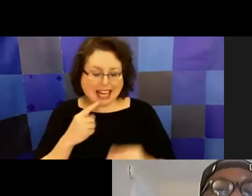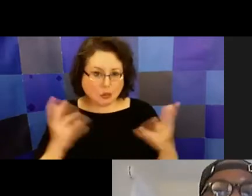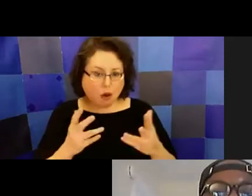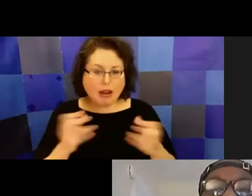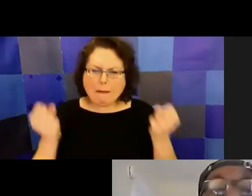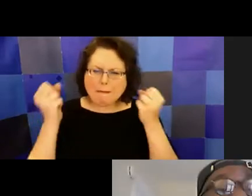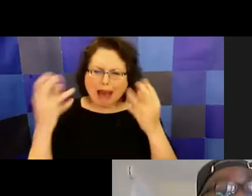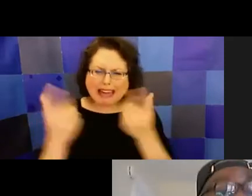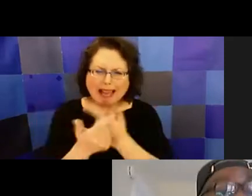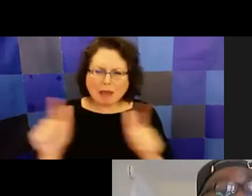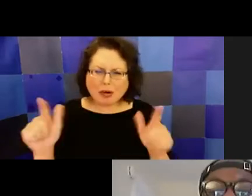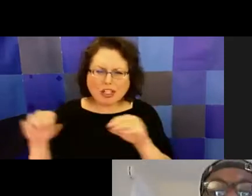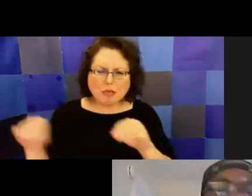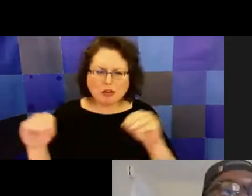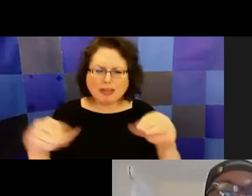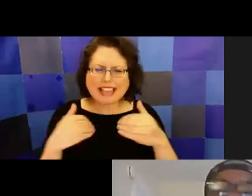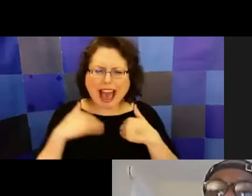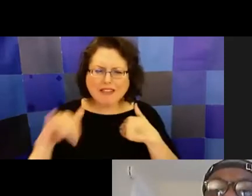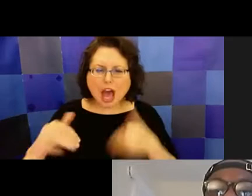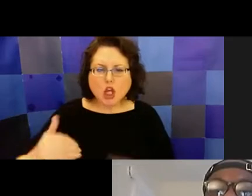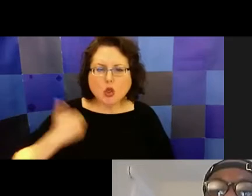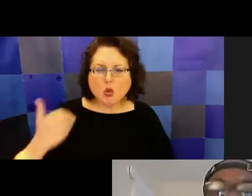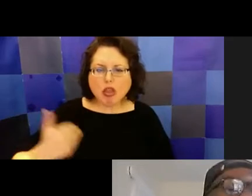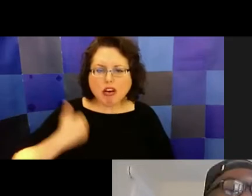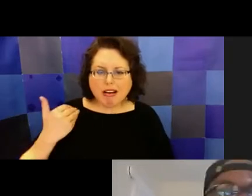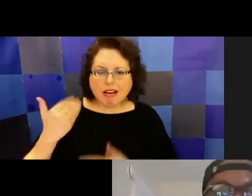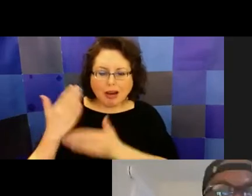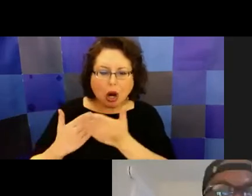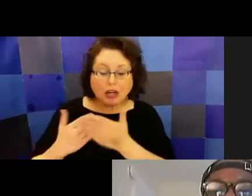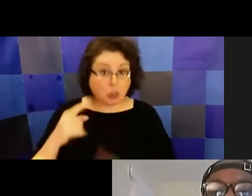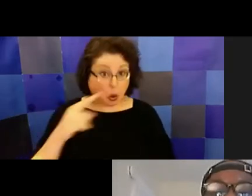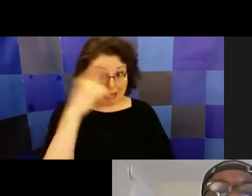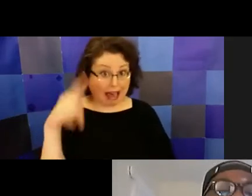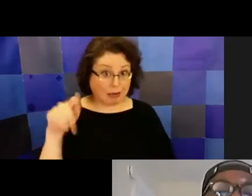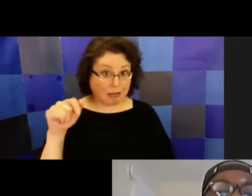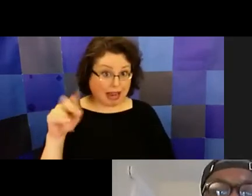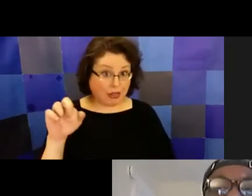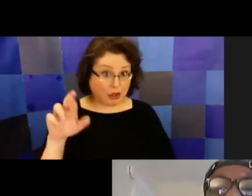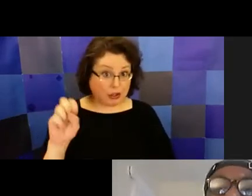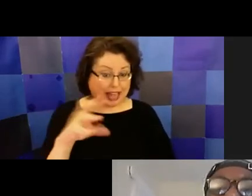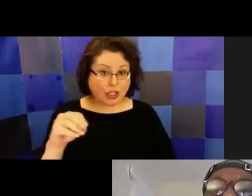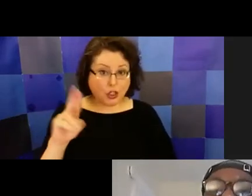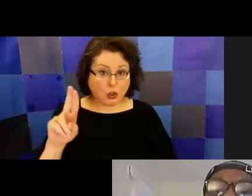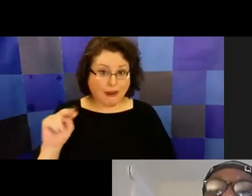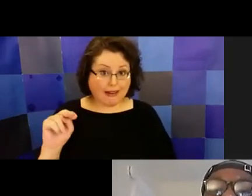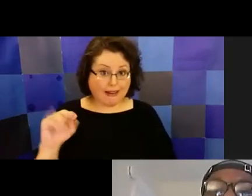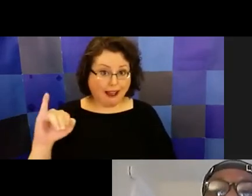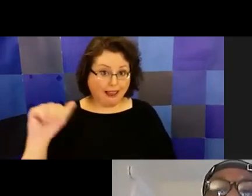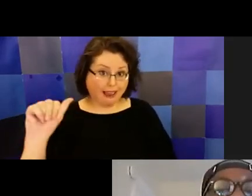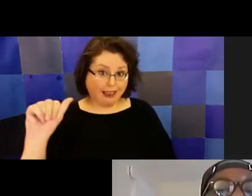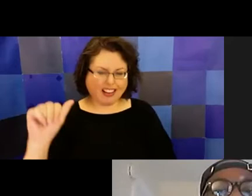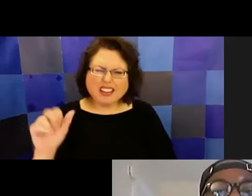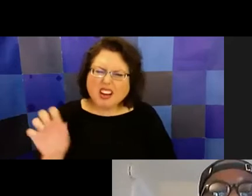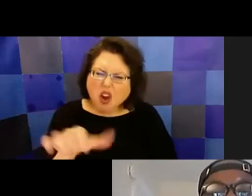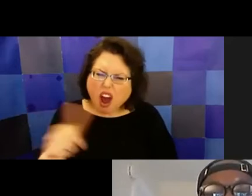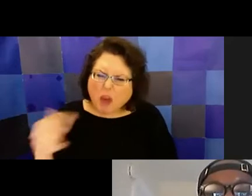of the liberation movements have had a youth component. So for example, the Black Panthers and the UNIA, are there any current